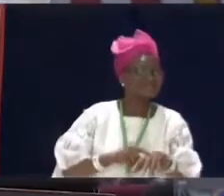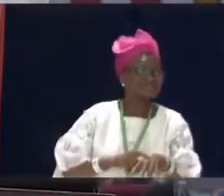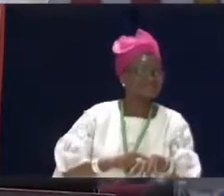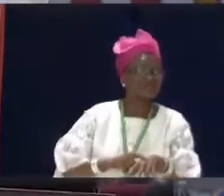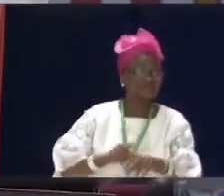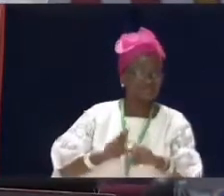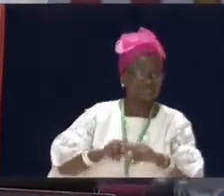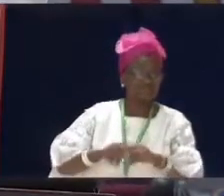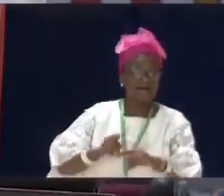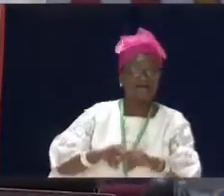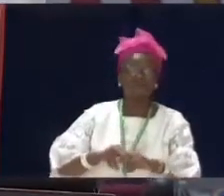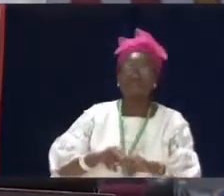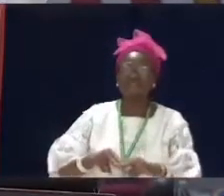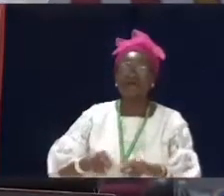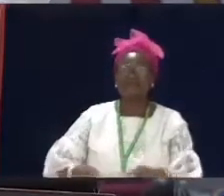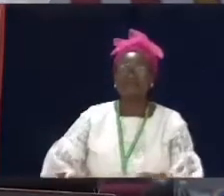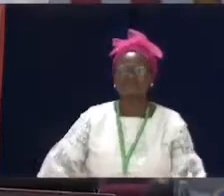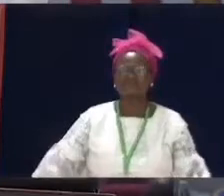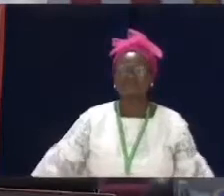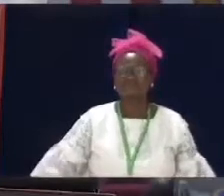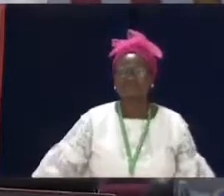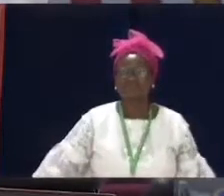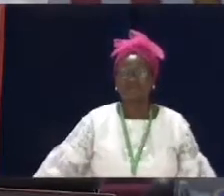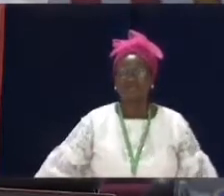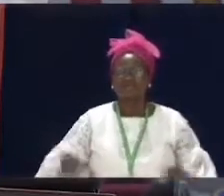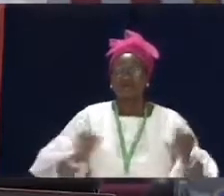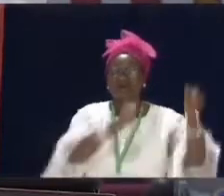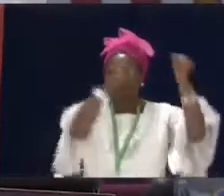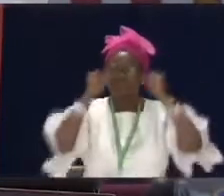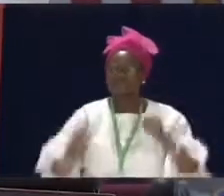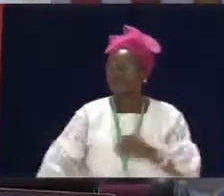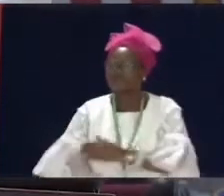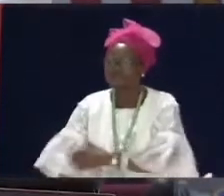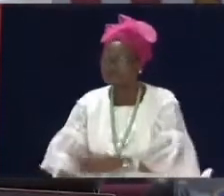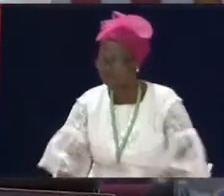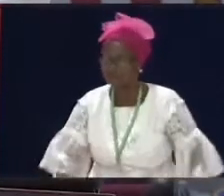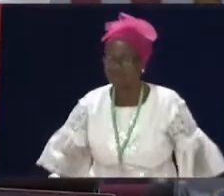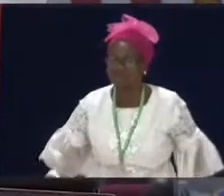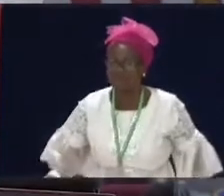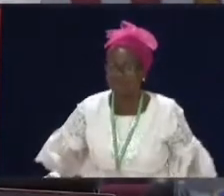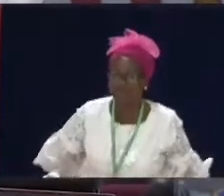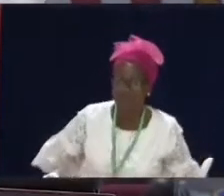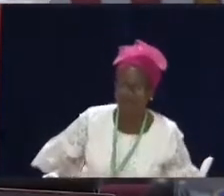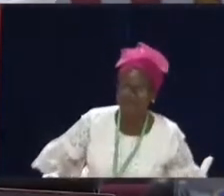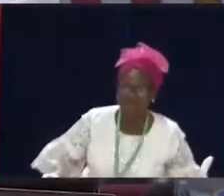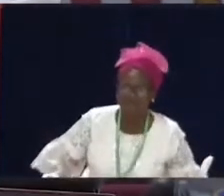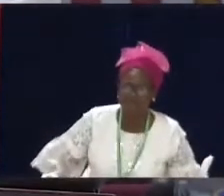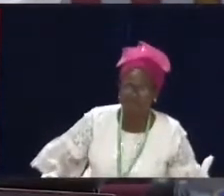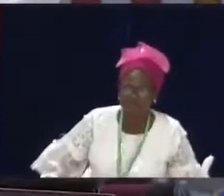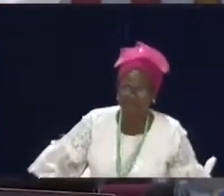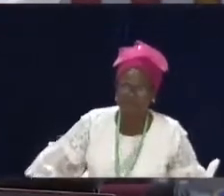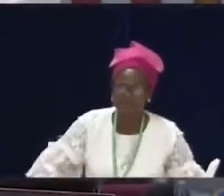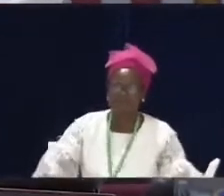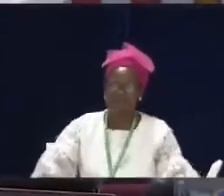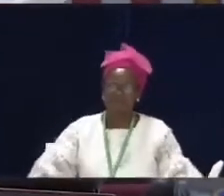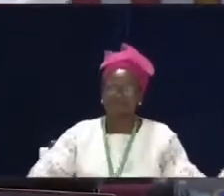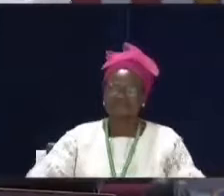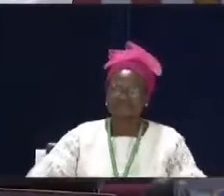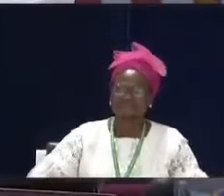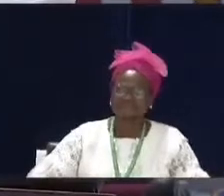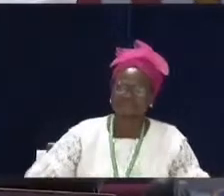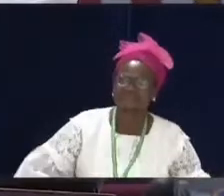For the world, the Almighty God said that the weather pattern will be more